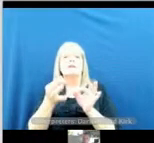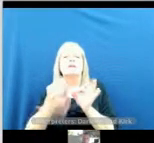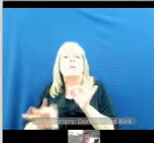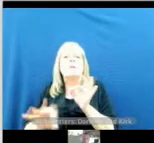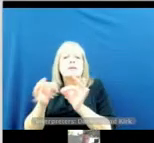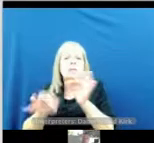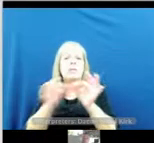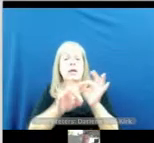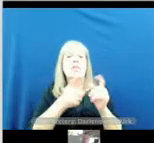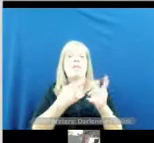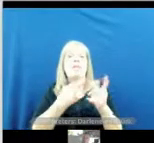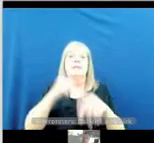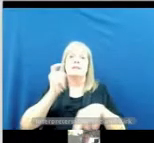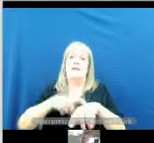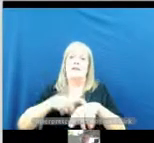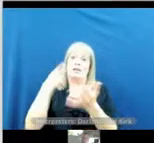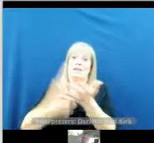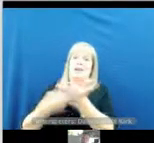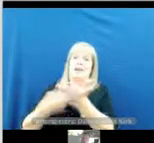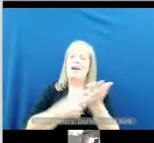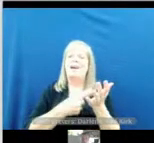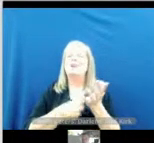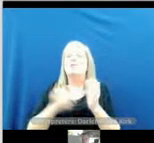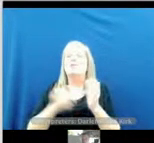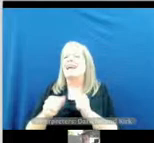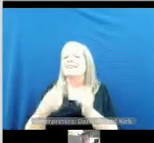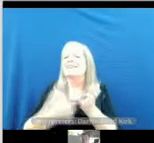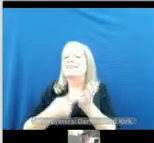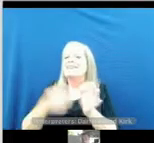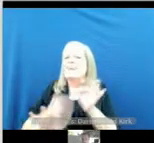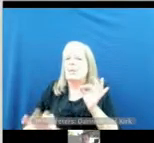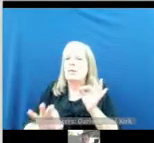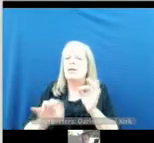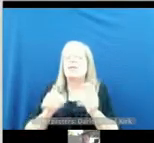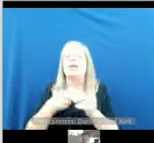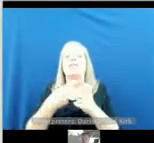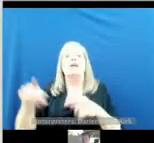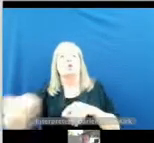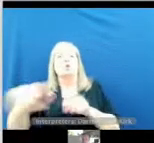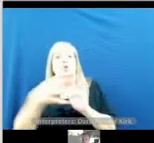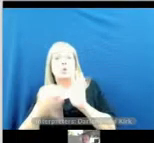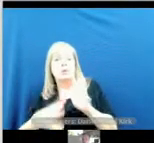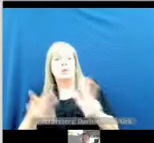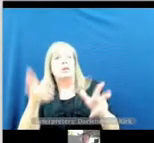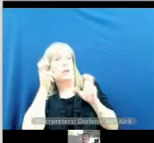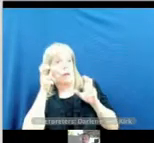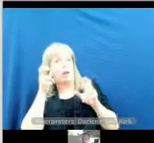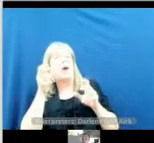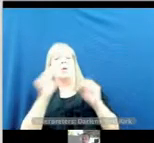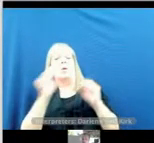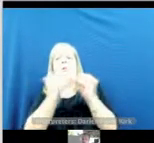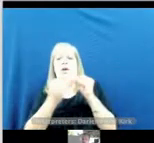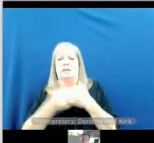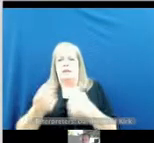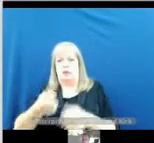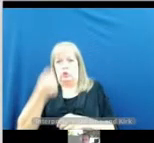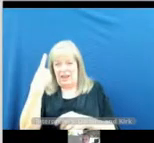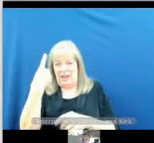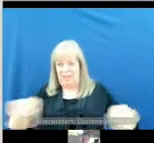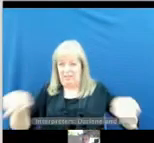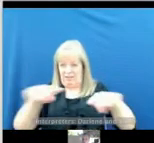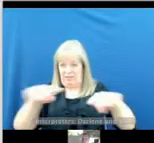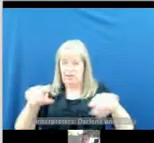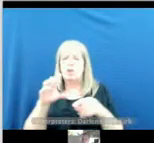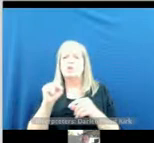simply, it is easier then for the students to comprehend or your participants to understand. So I would suggest that you